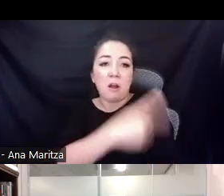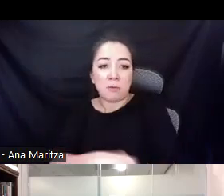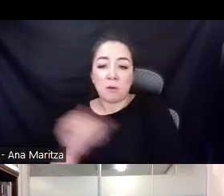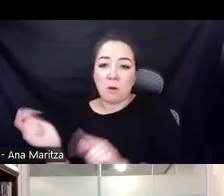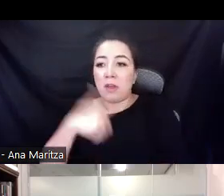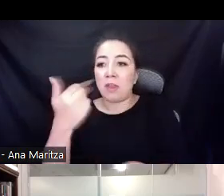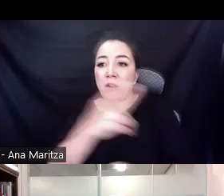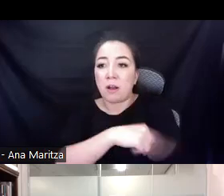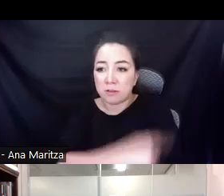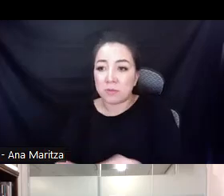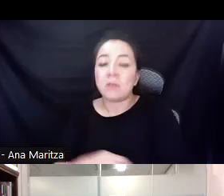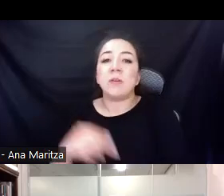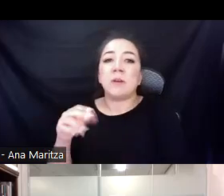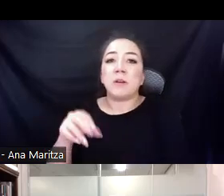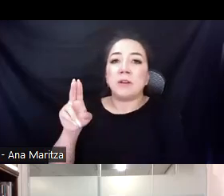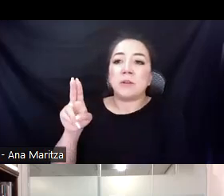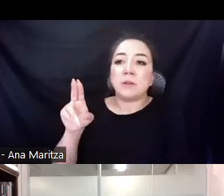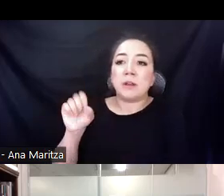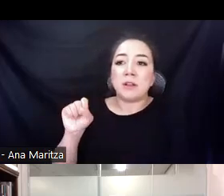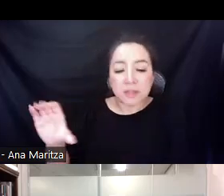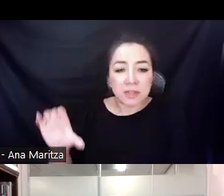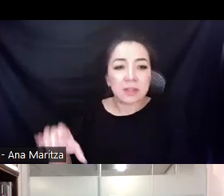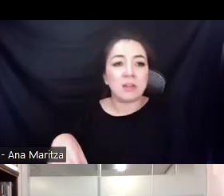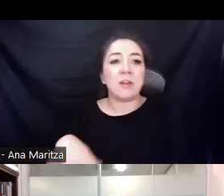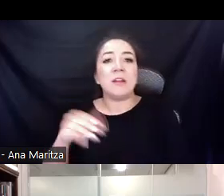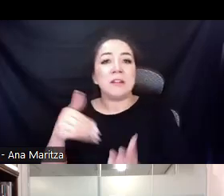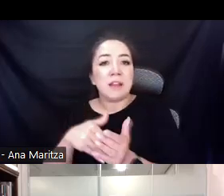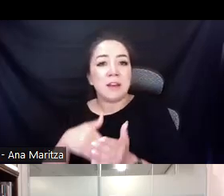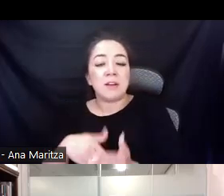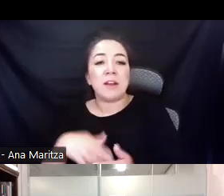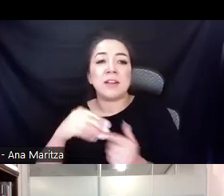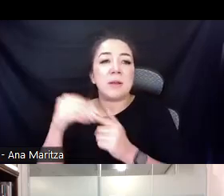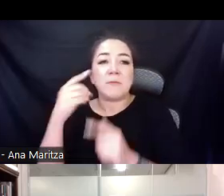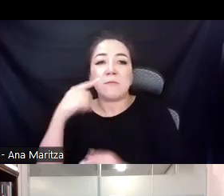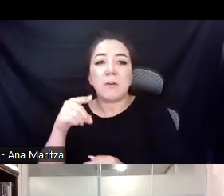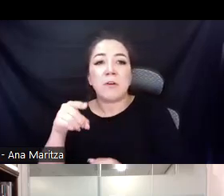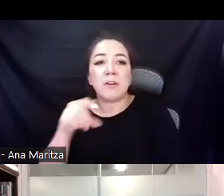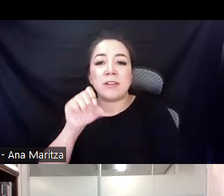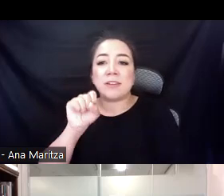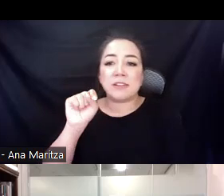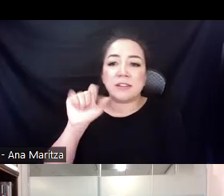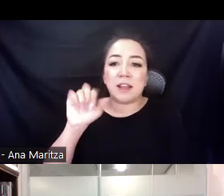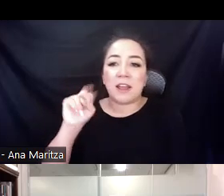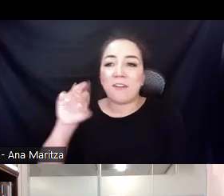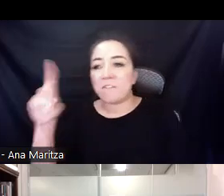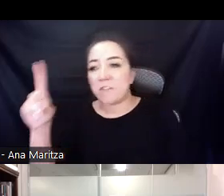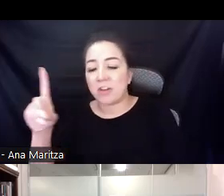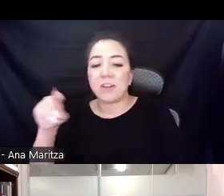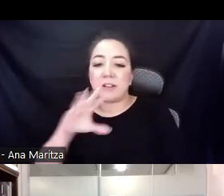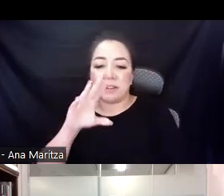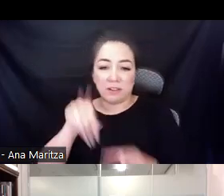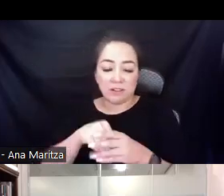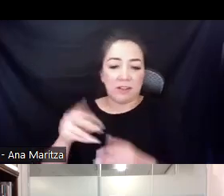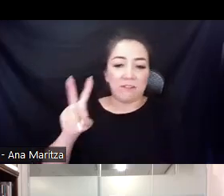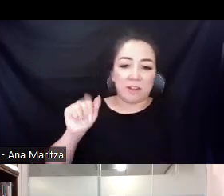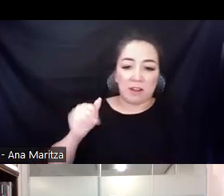located at University of California centers, except for the Stanford Center, which is located at the VA. And so I'm in a